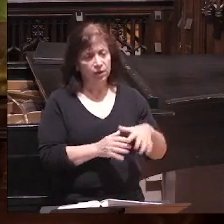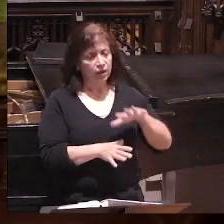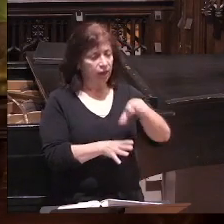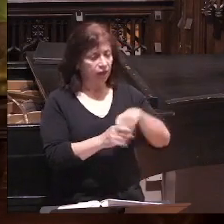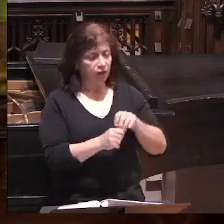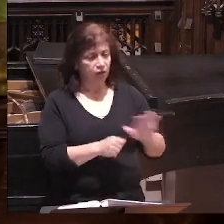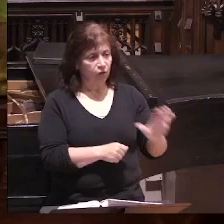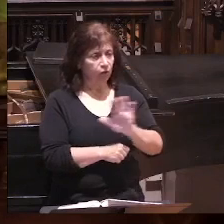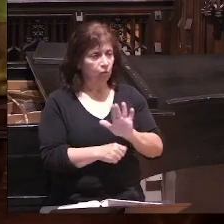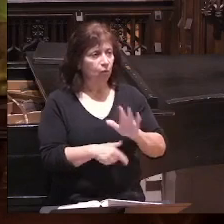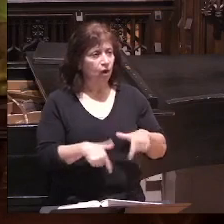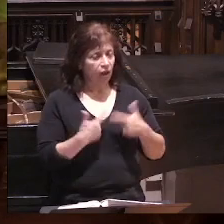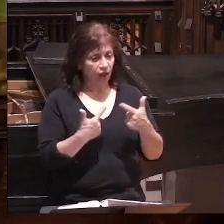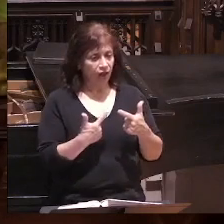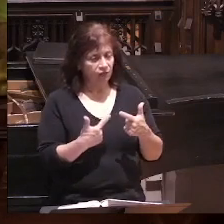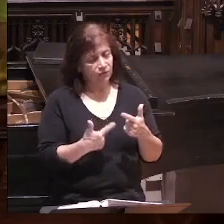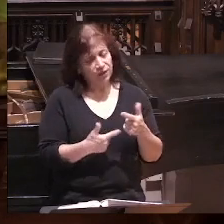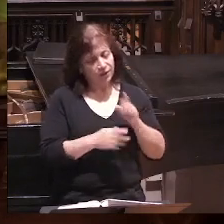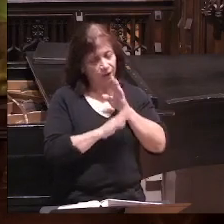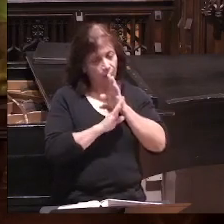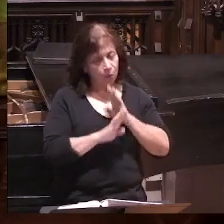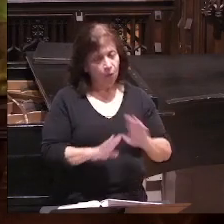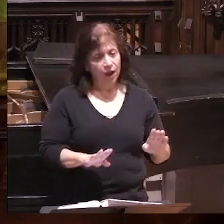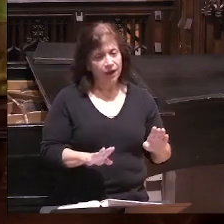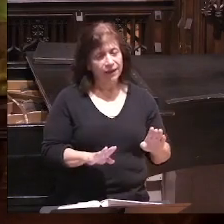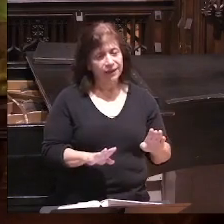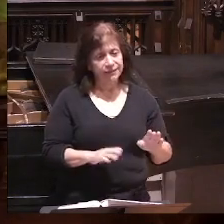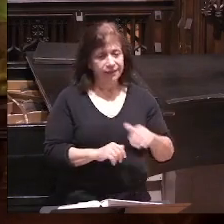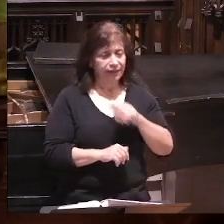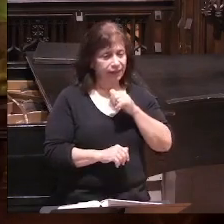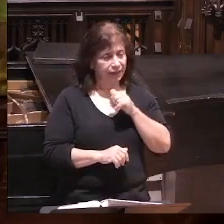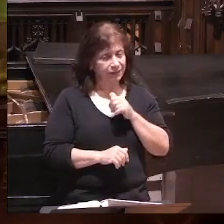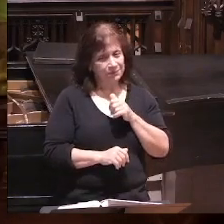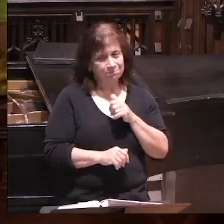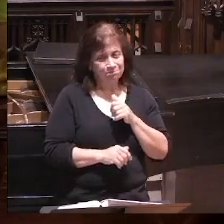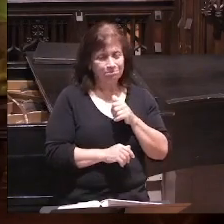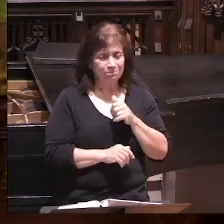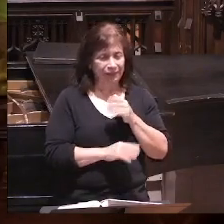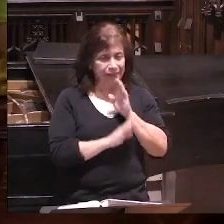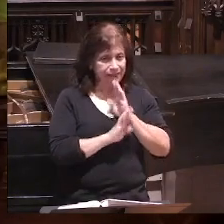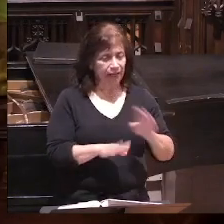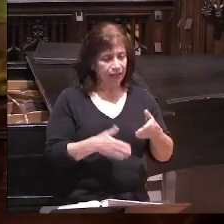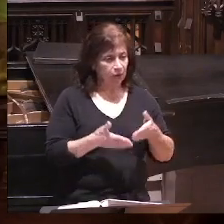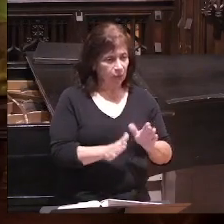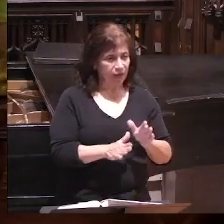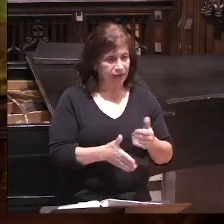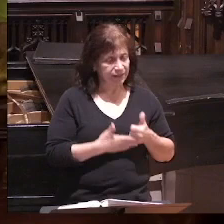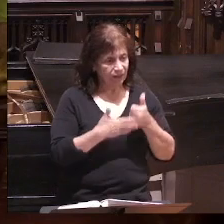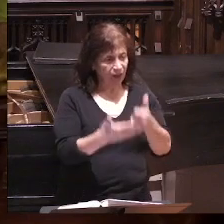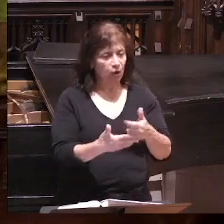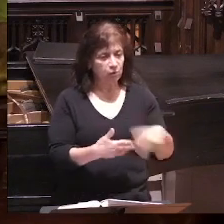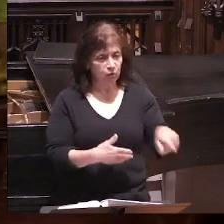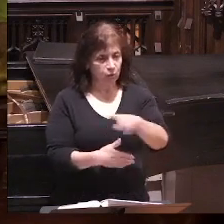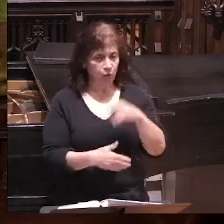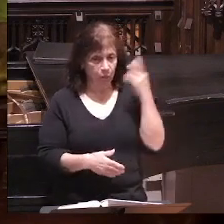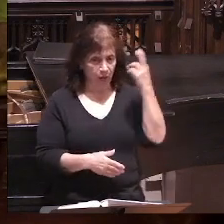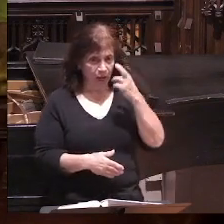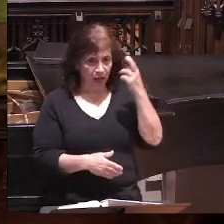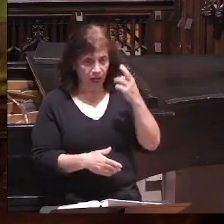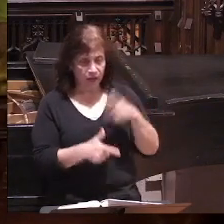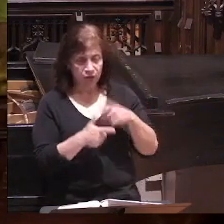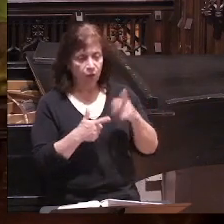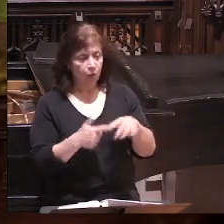life who, in quiet and sometimes unassuming ways, have helped you realize